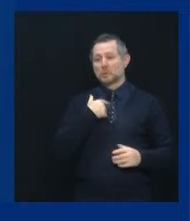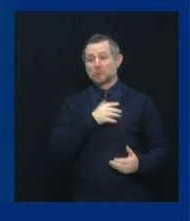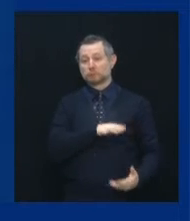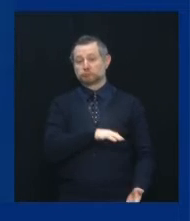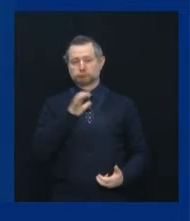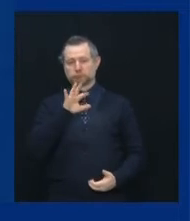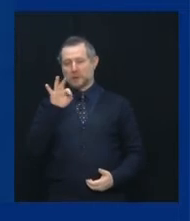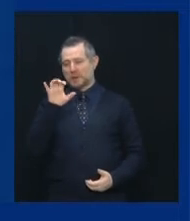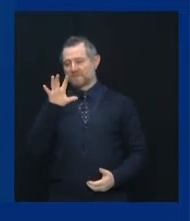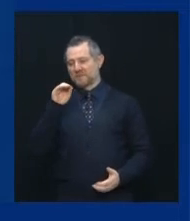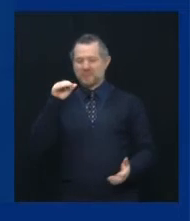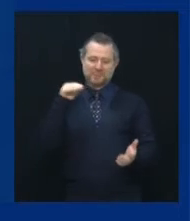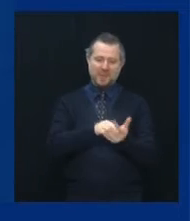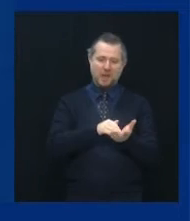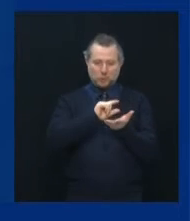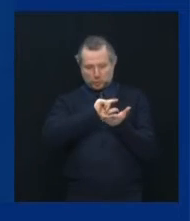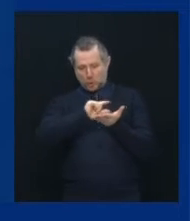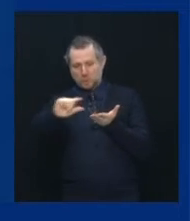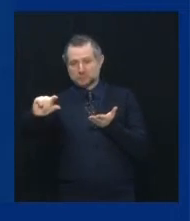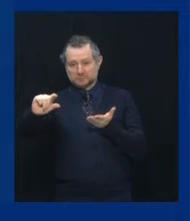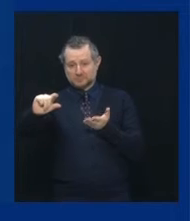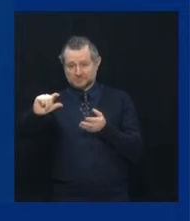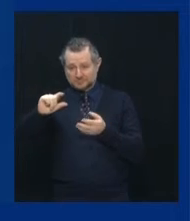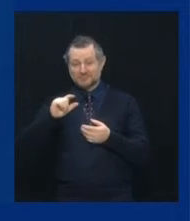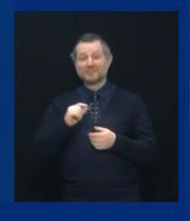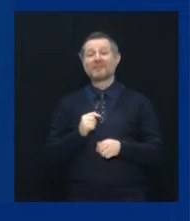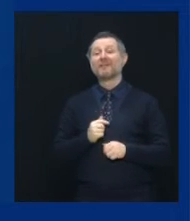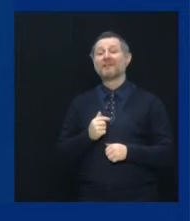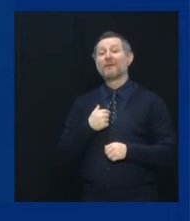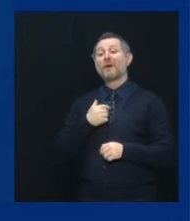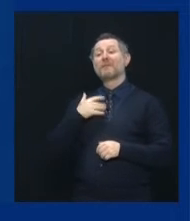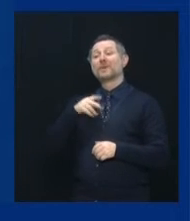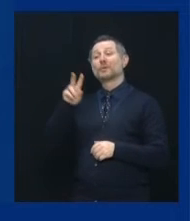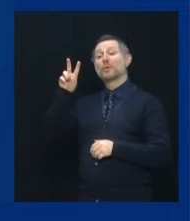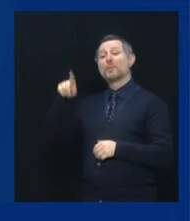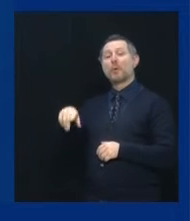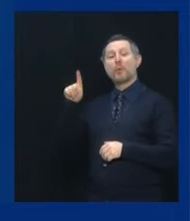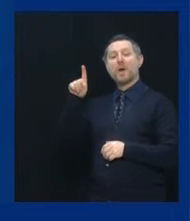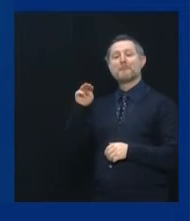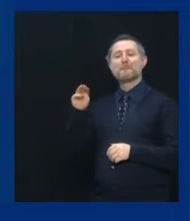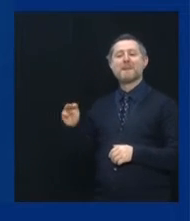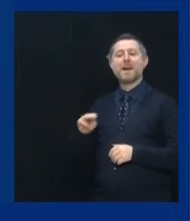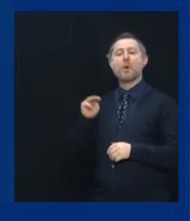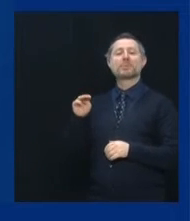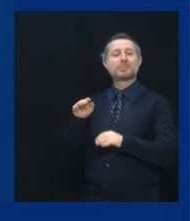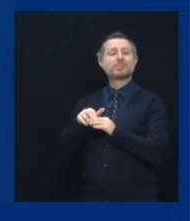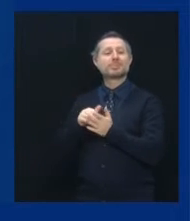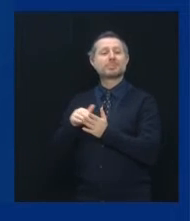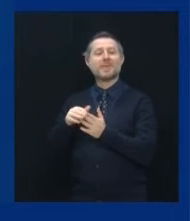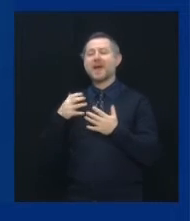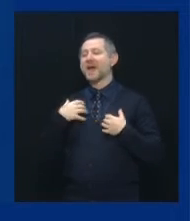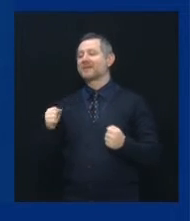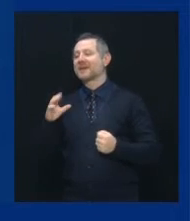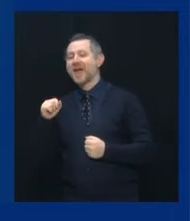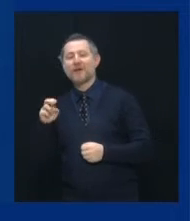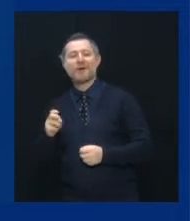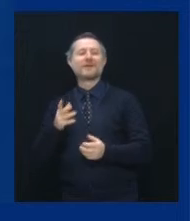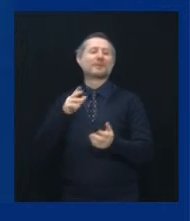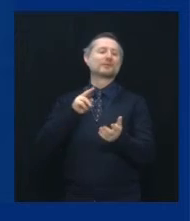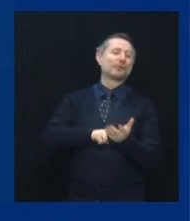900,000 dosages so far. We have 2.1 million healthcare workers and nursing home